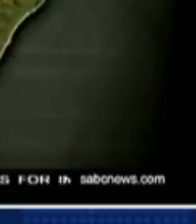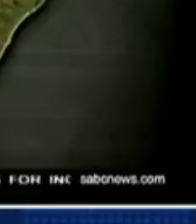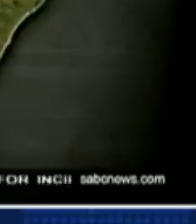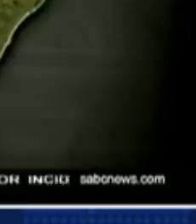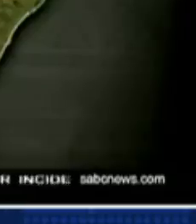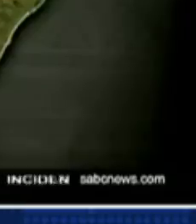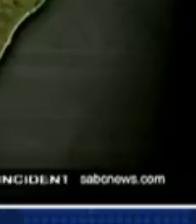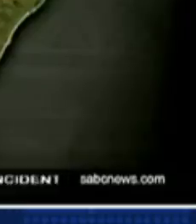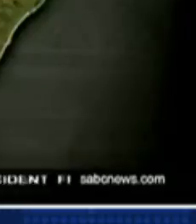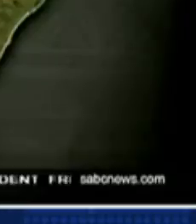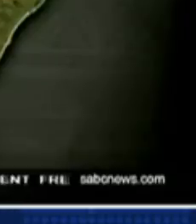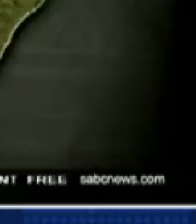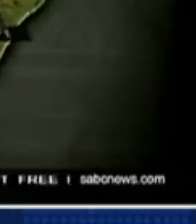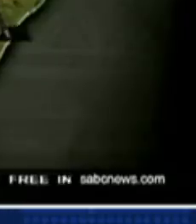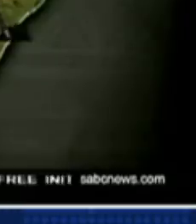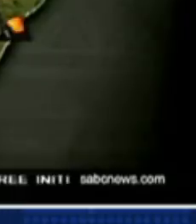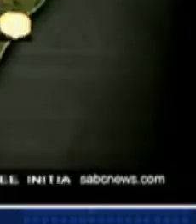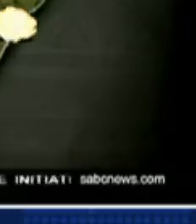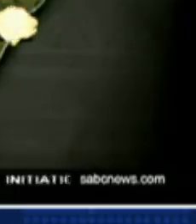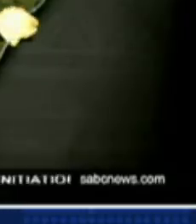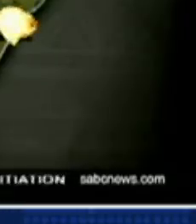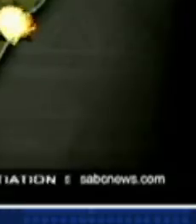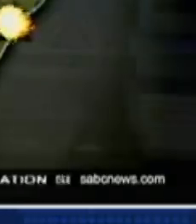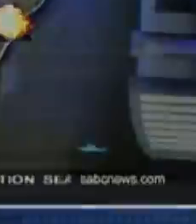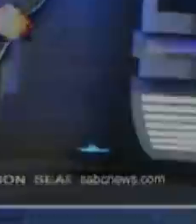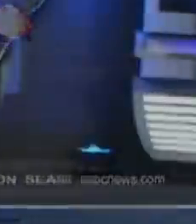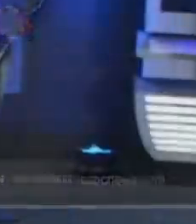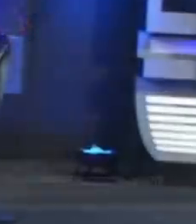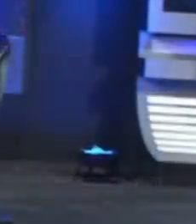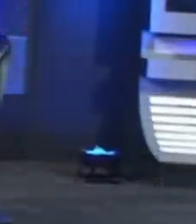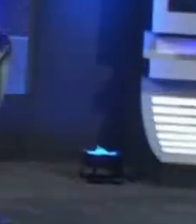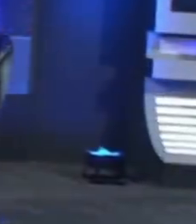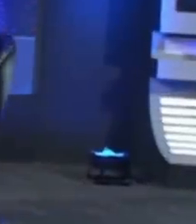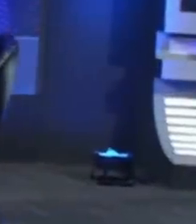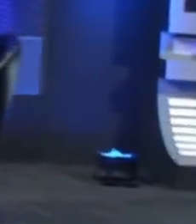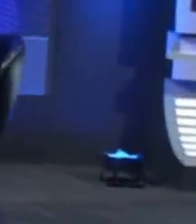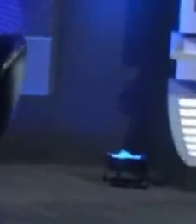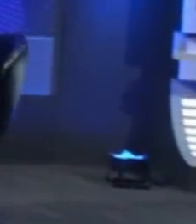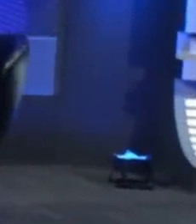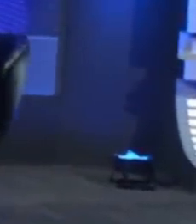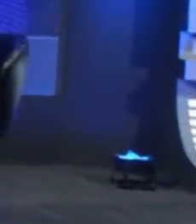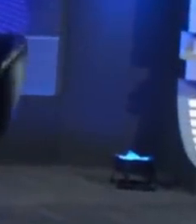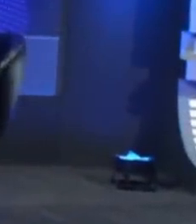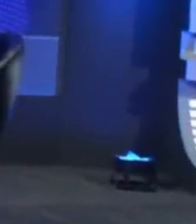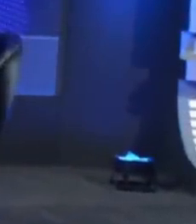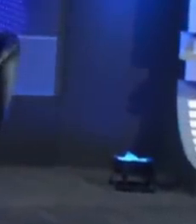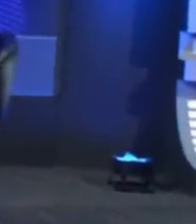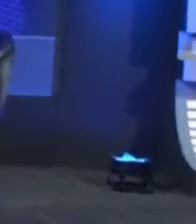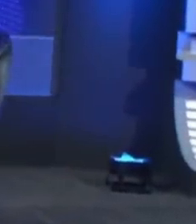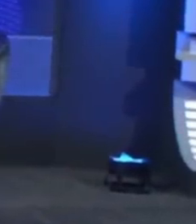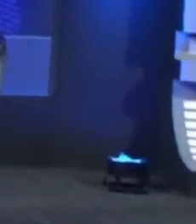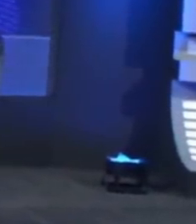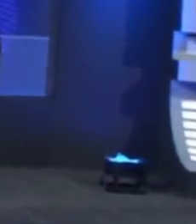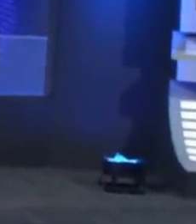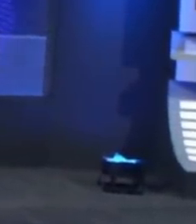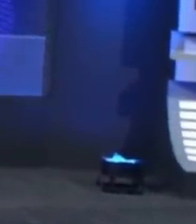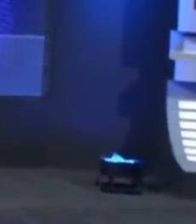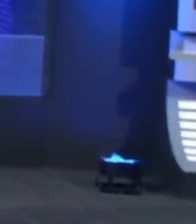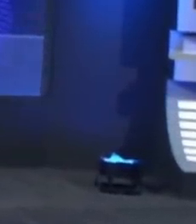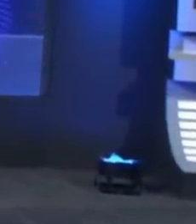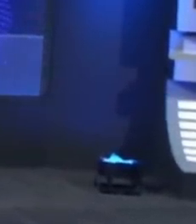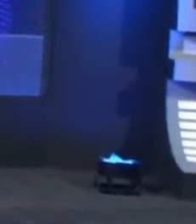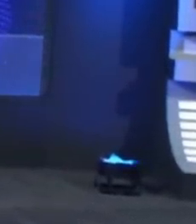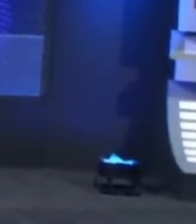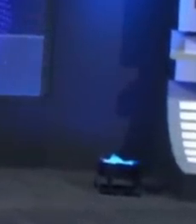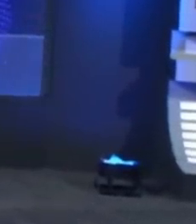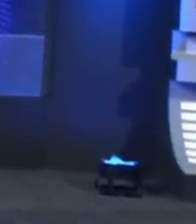understand exactly what all of this is about, unfortunately, you have to work with them. We went underground, which we've